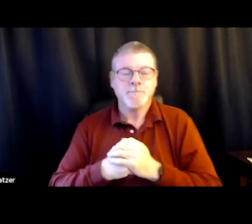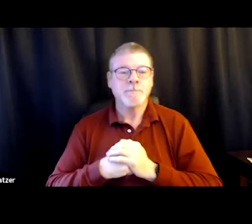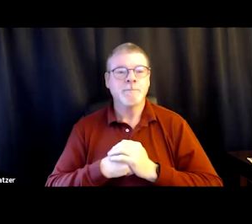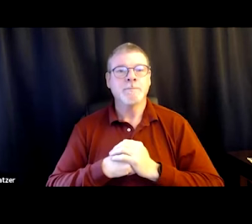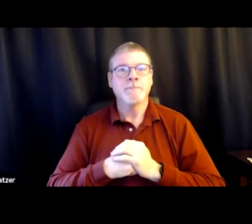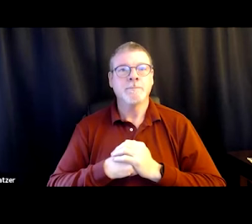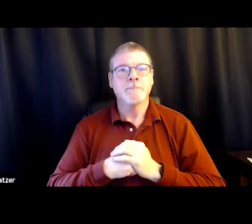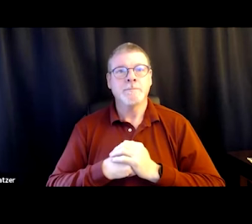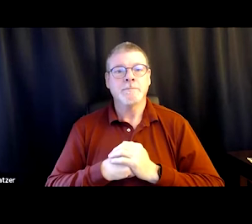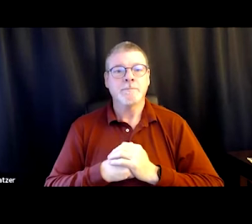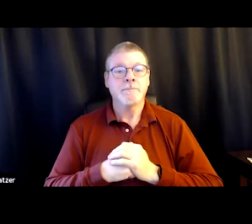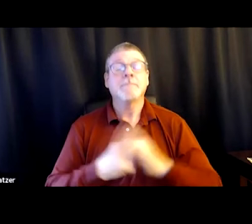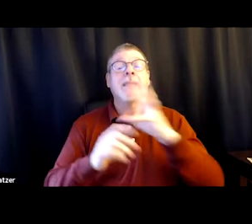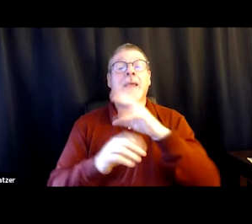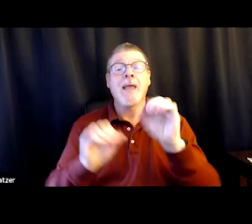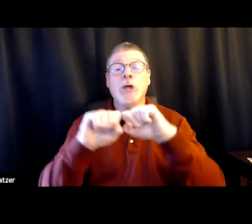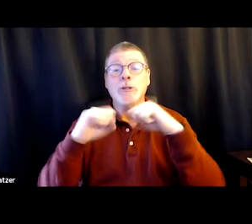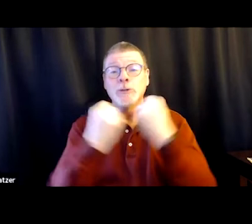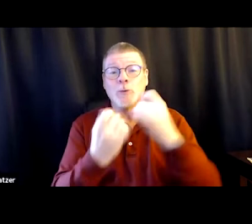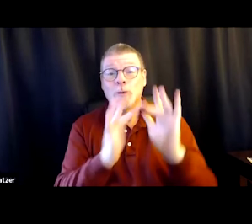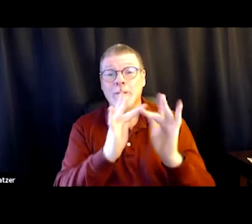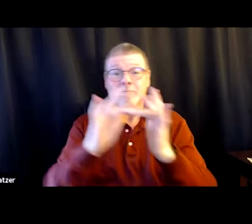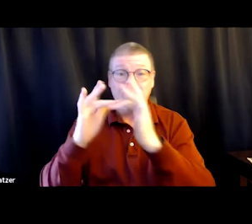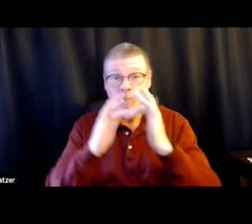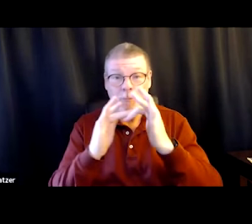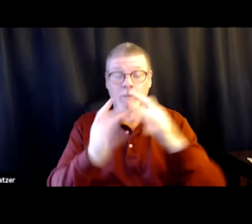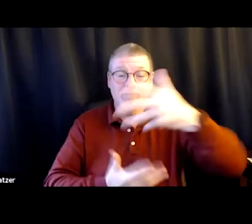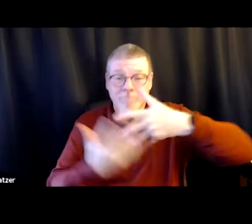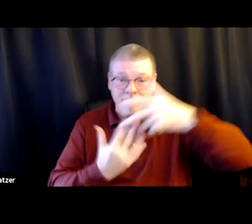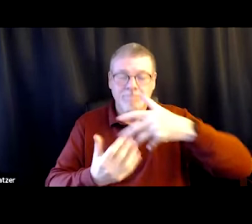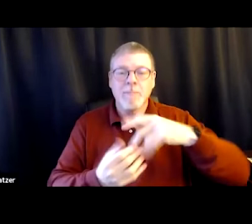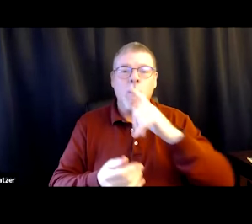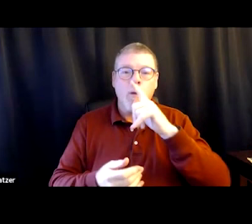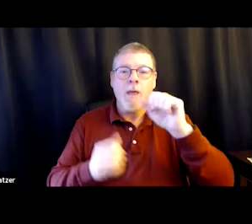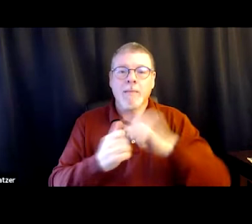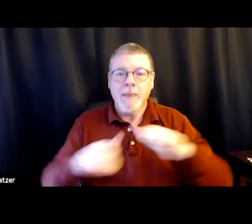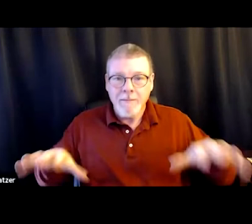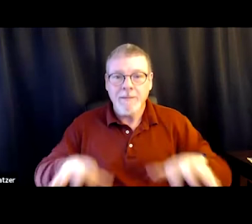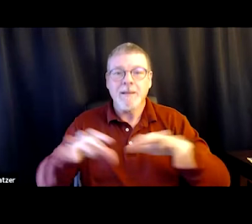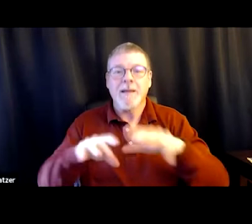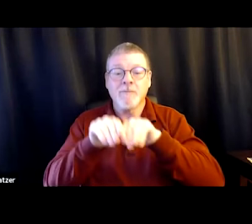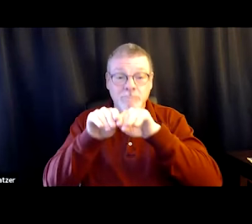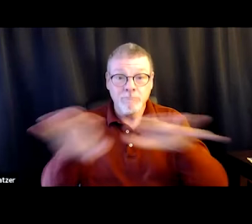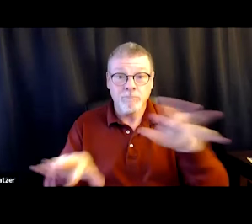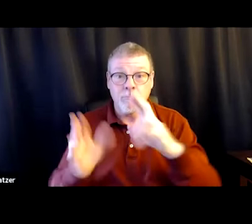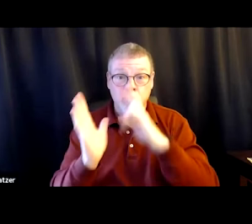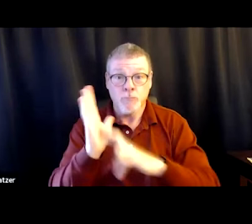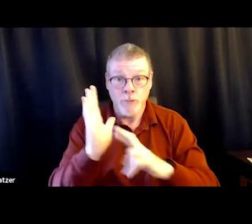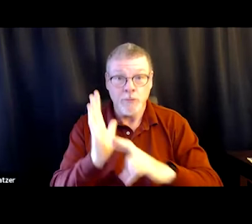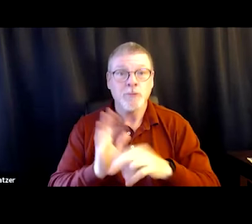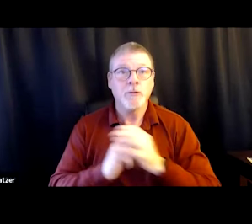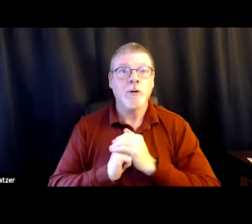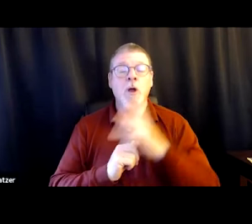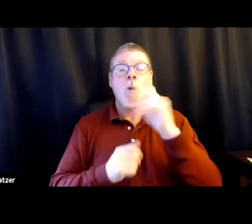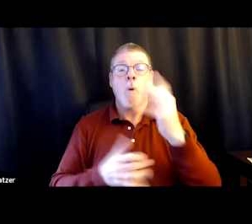also important social networks that can be valuable for those of you who are interested in the conduct and dissemination of research, or perhaps want